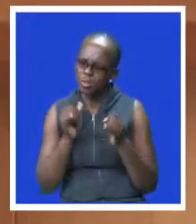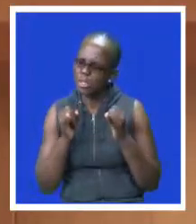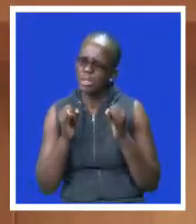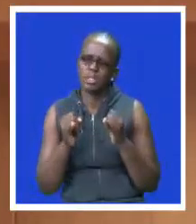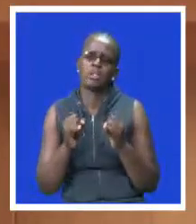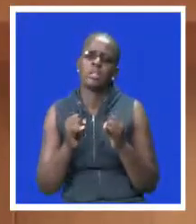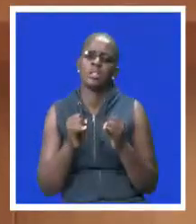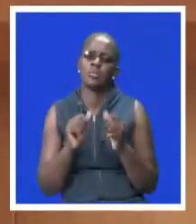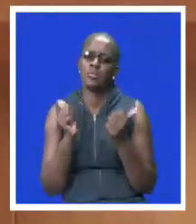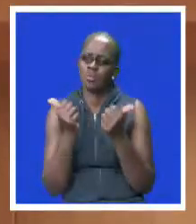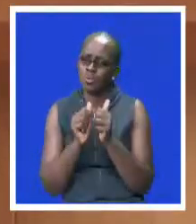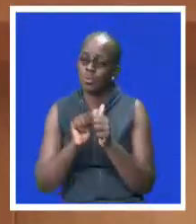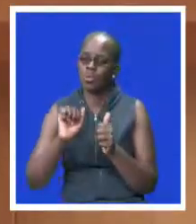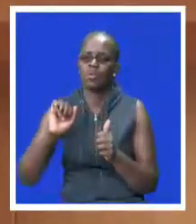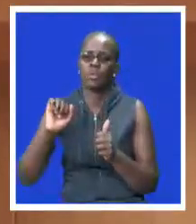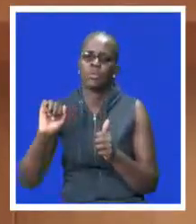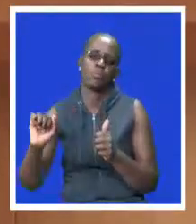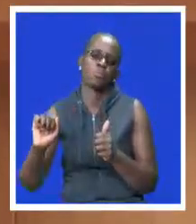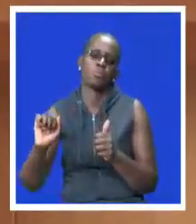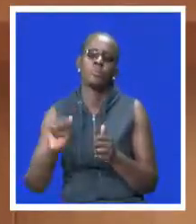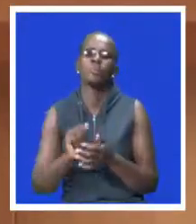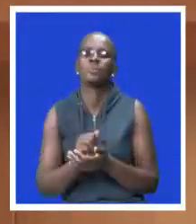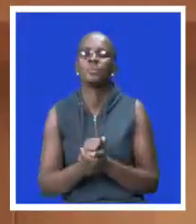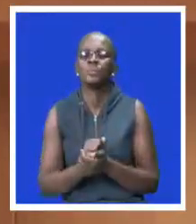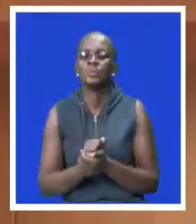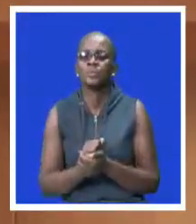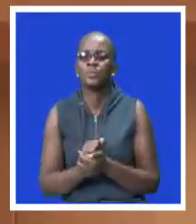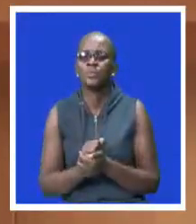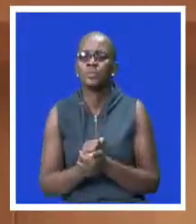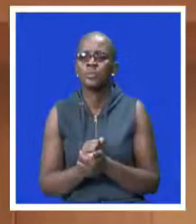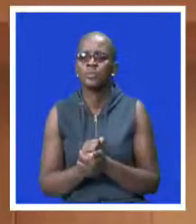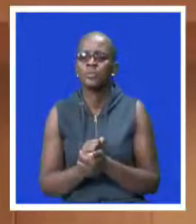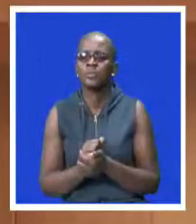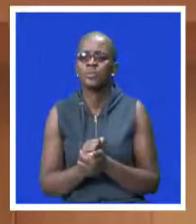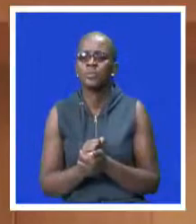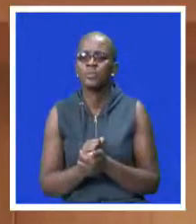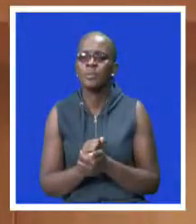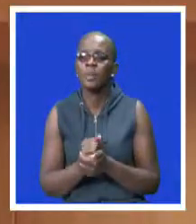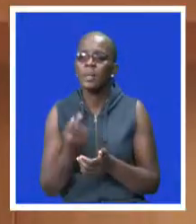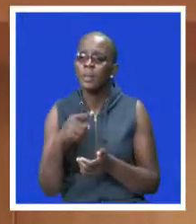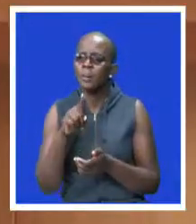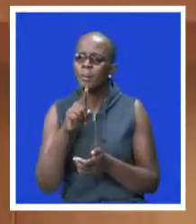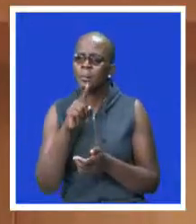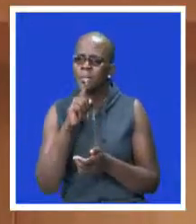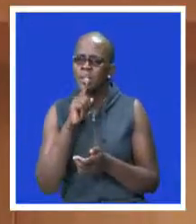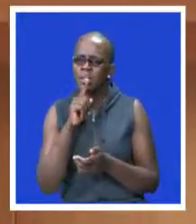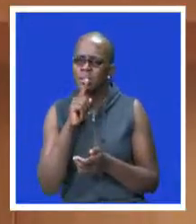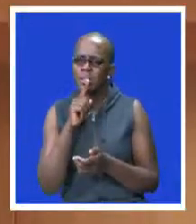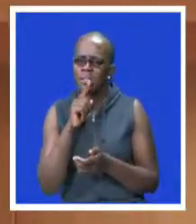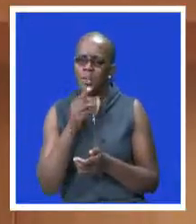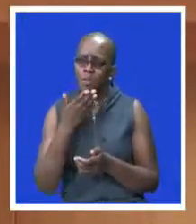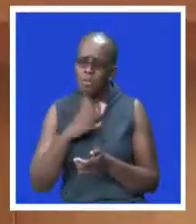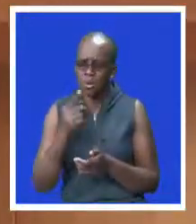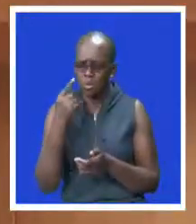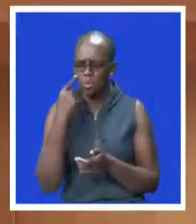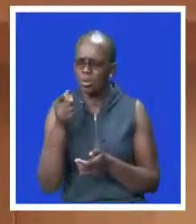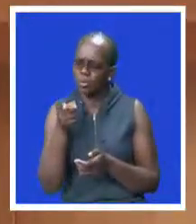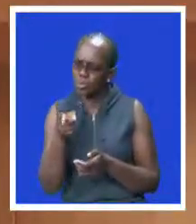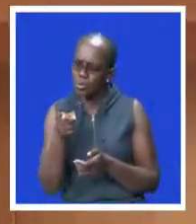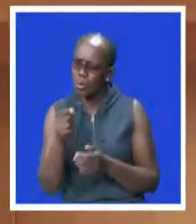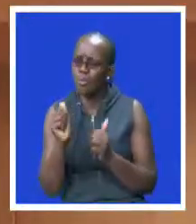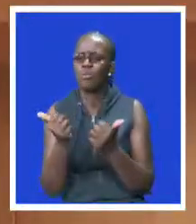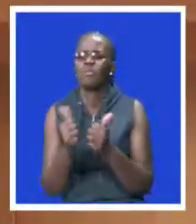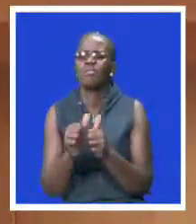relative. So you don't want to come across as formal and structured and too serious, but then you want to just sound like, okay, fine, this is a